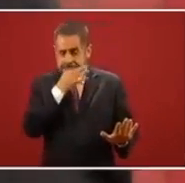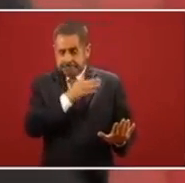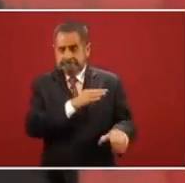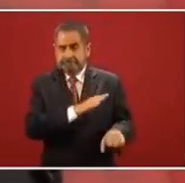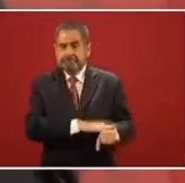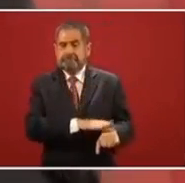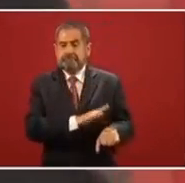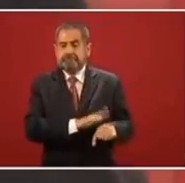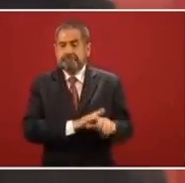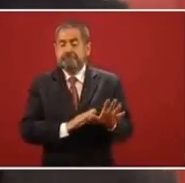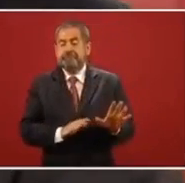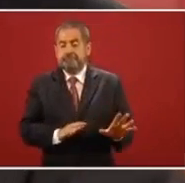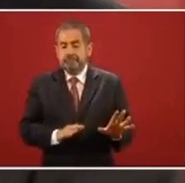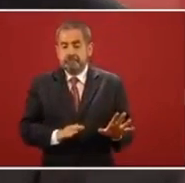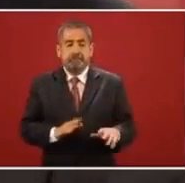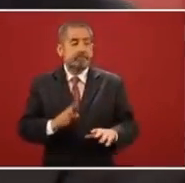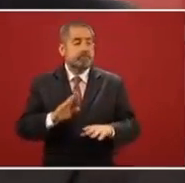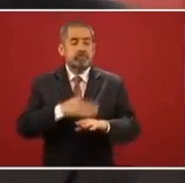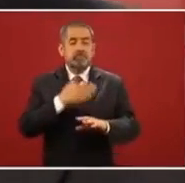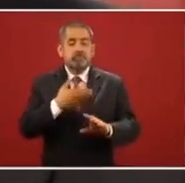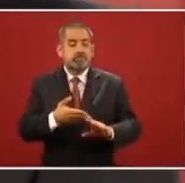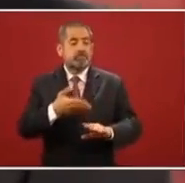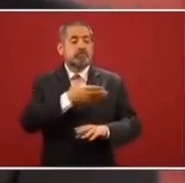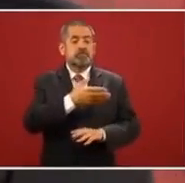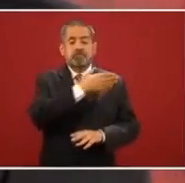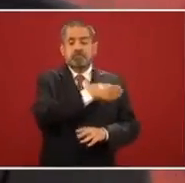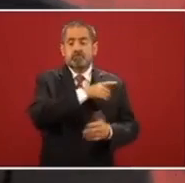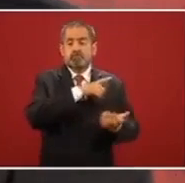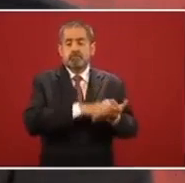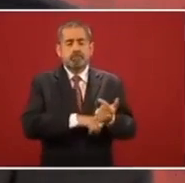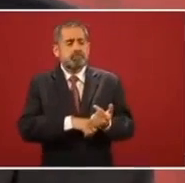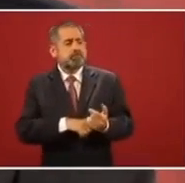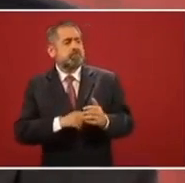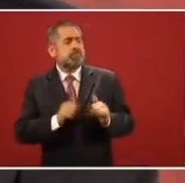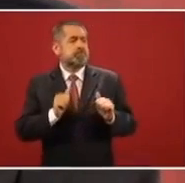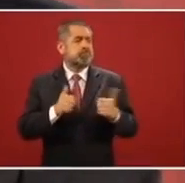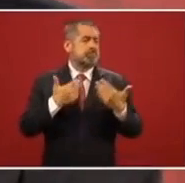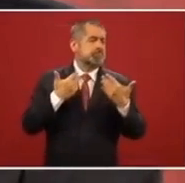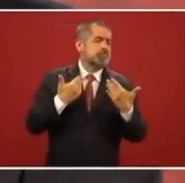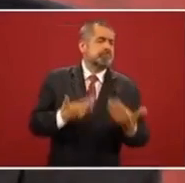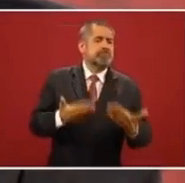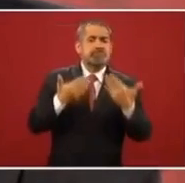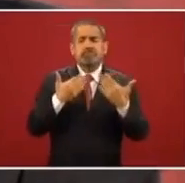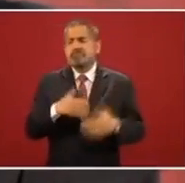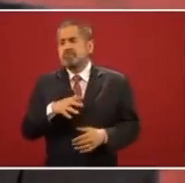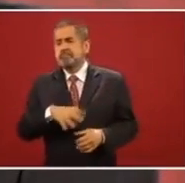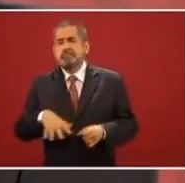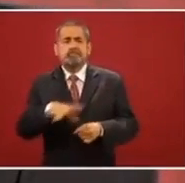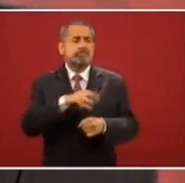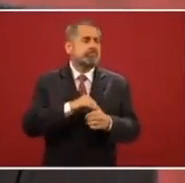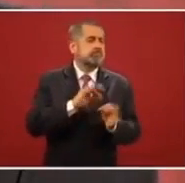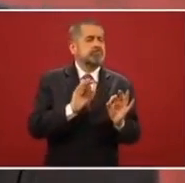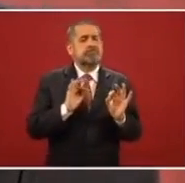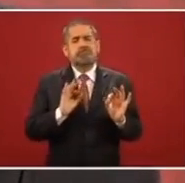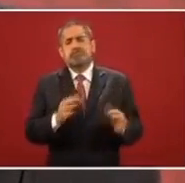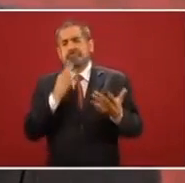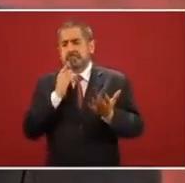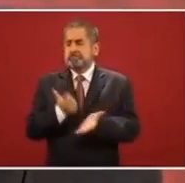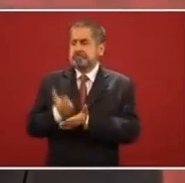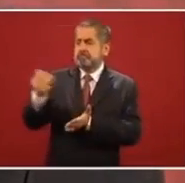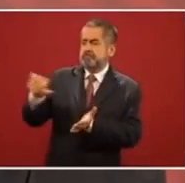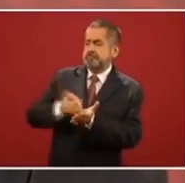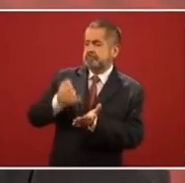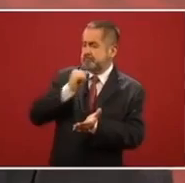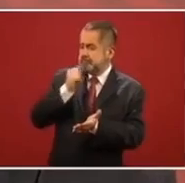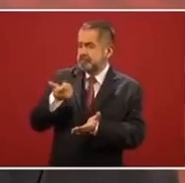Porque vivieron Because they en un lived paraíso in a paradise fiscal that was